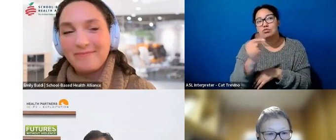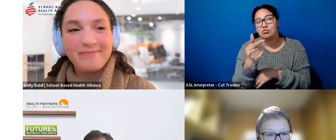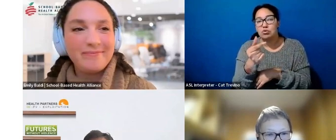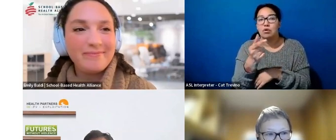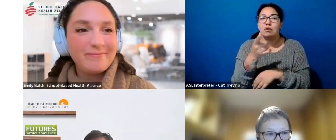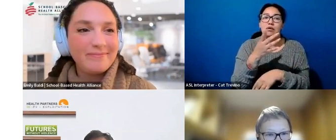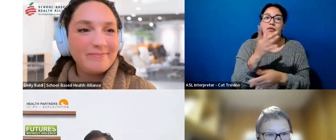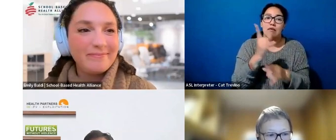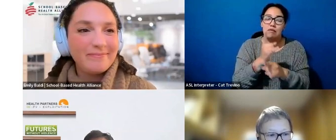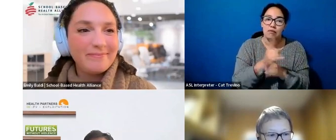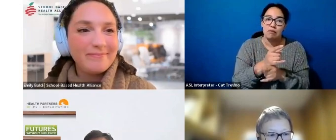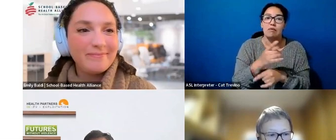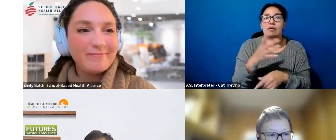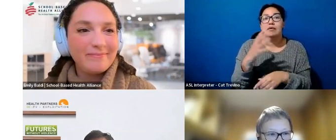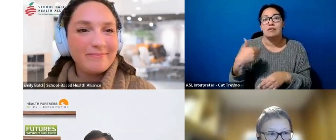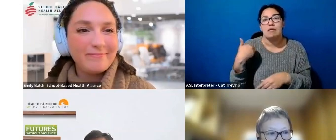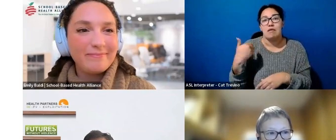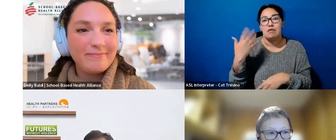development.